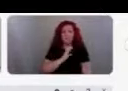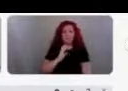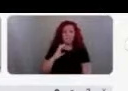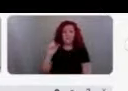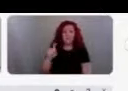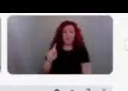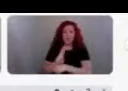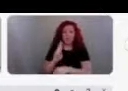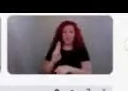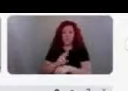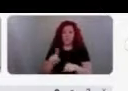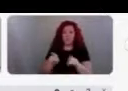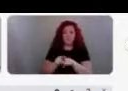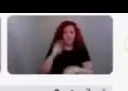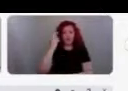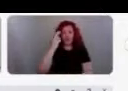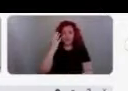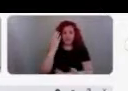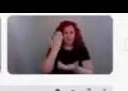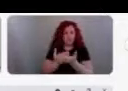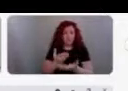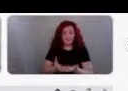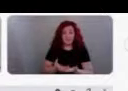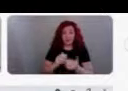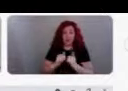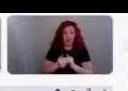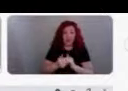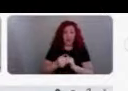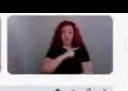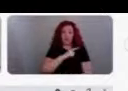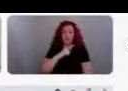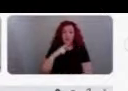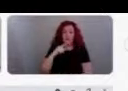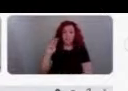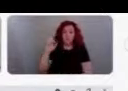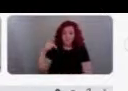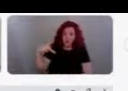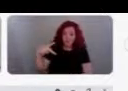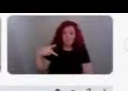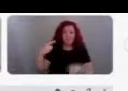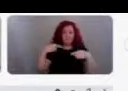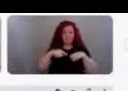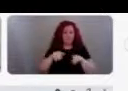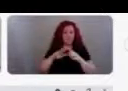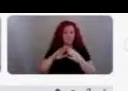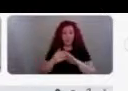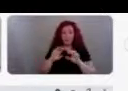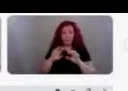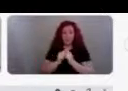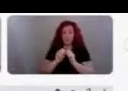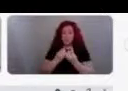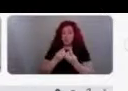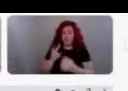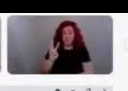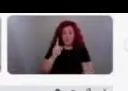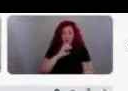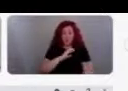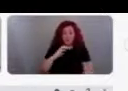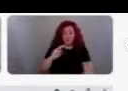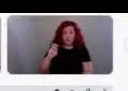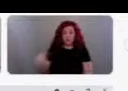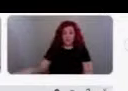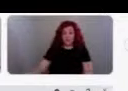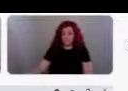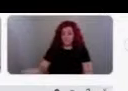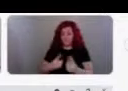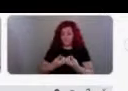same reasoning evidenced in the legislative map and align our community with district six in the congressional map district seven is